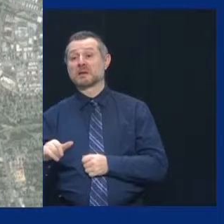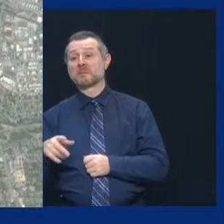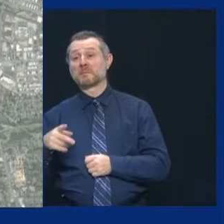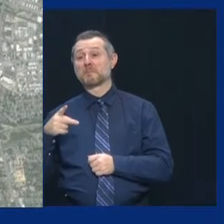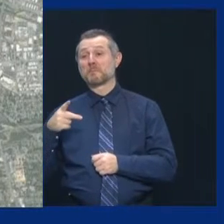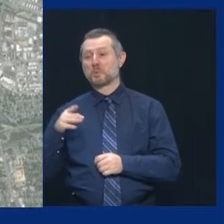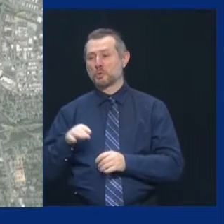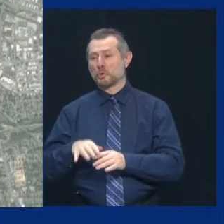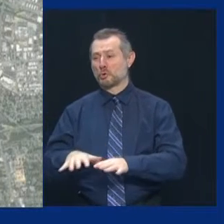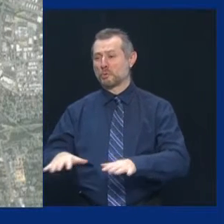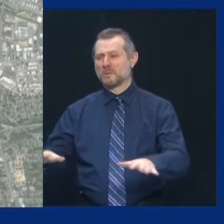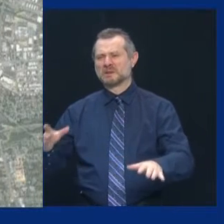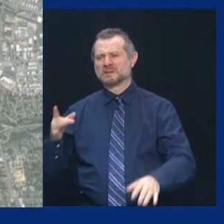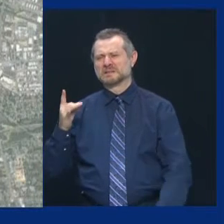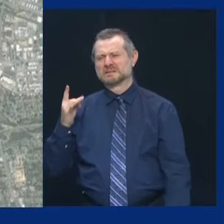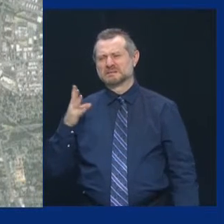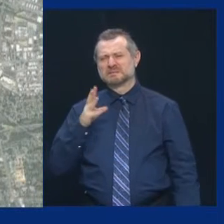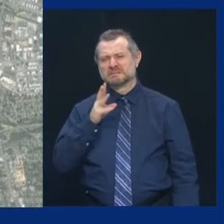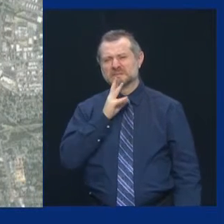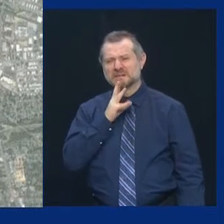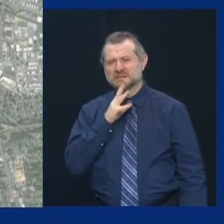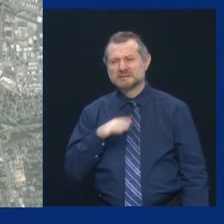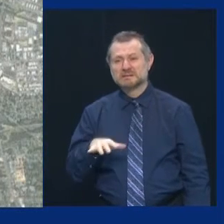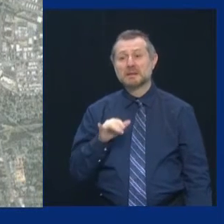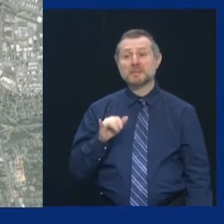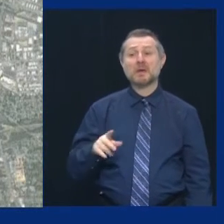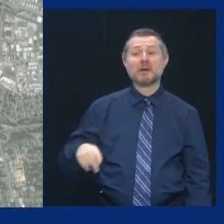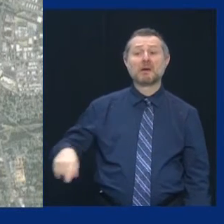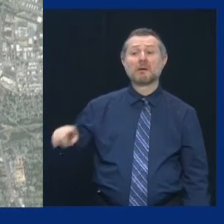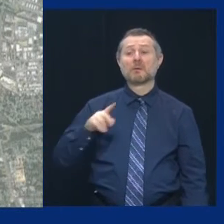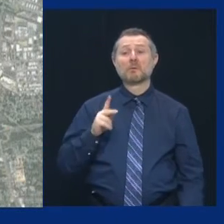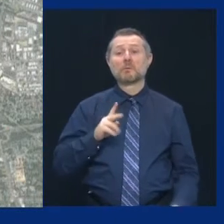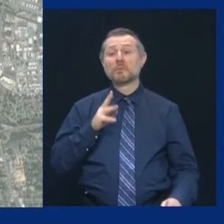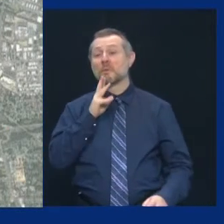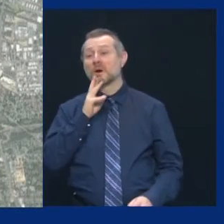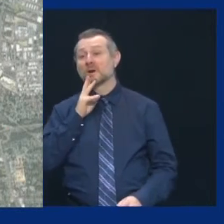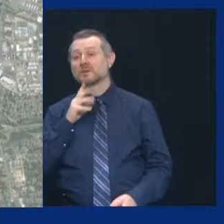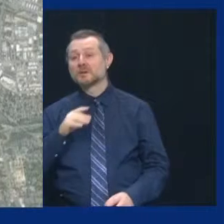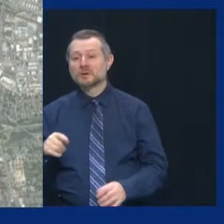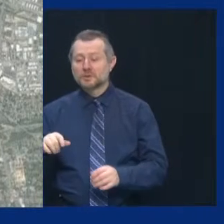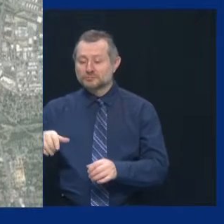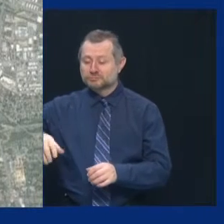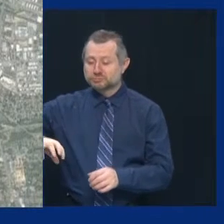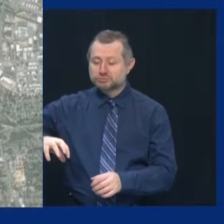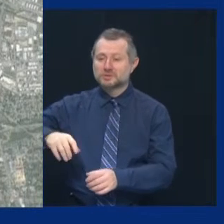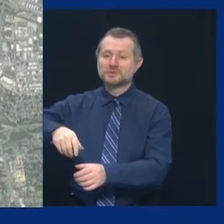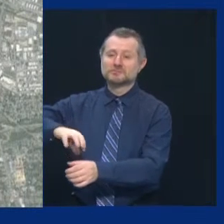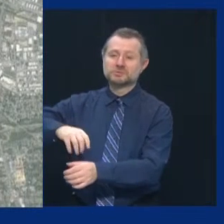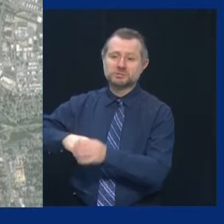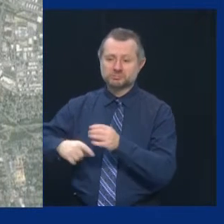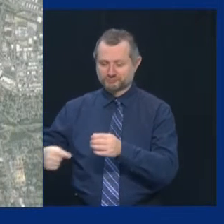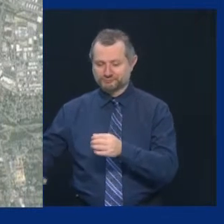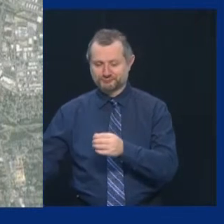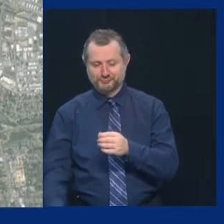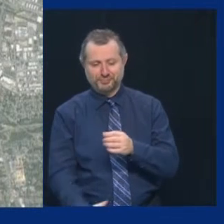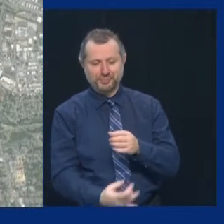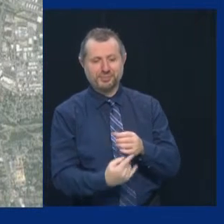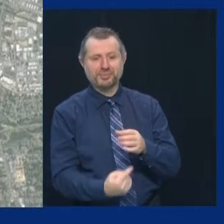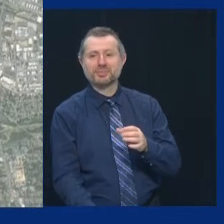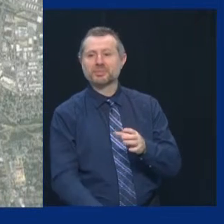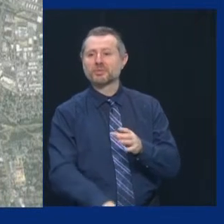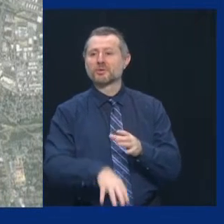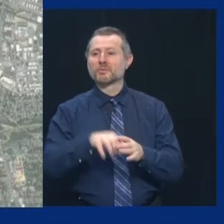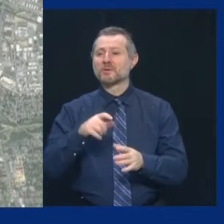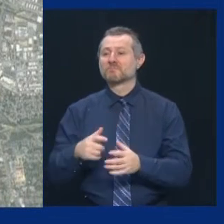aquifer, and that's the aquifer where people get their drinking water. And it was left from the manufacturing